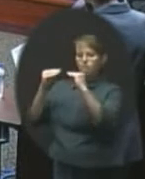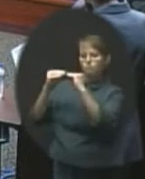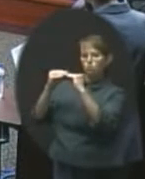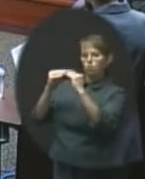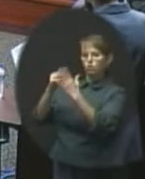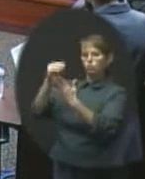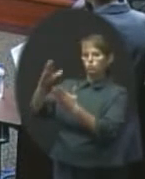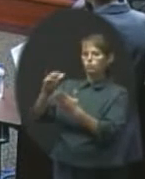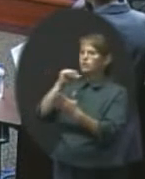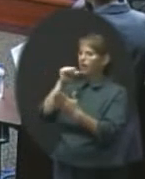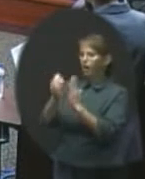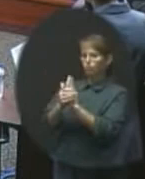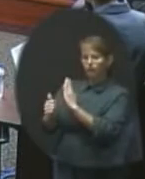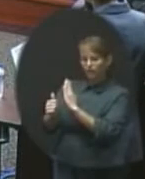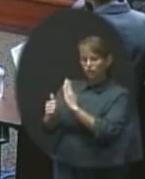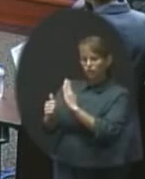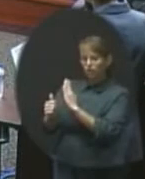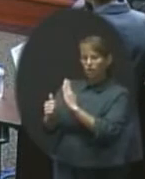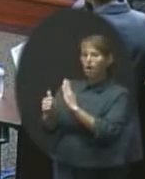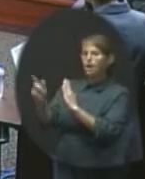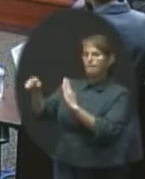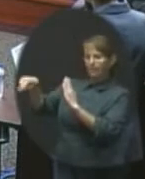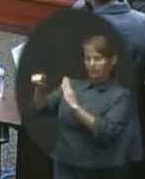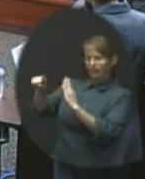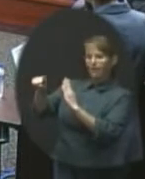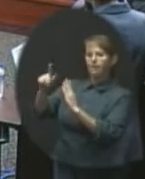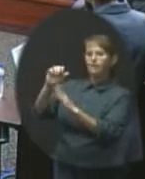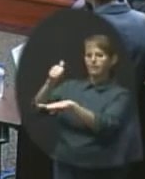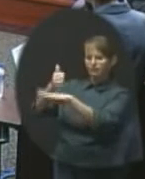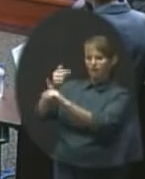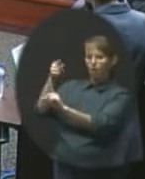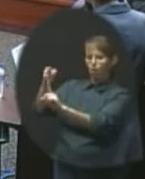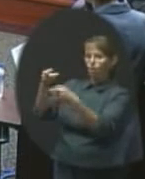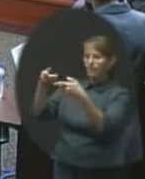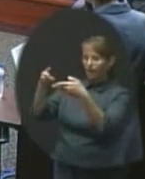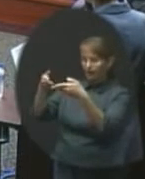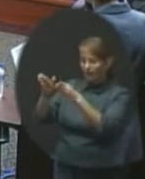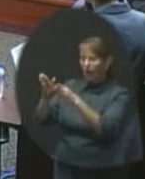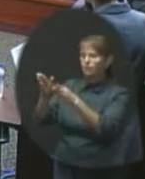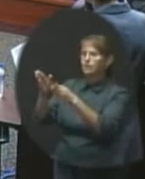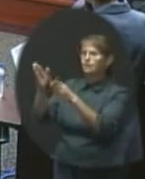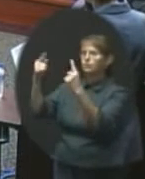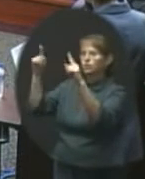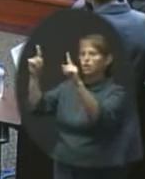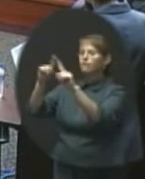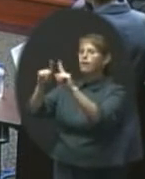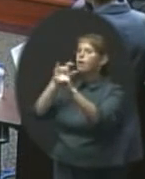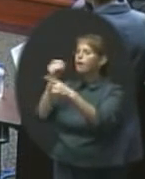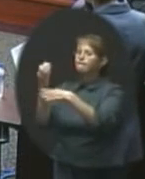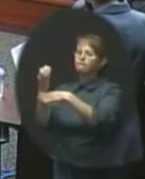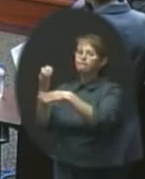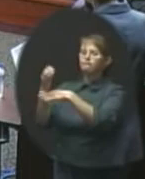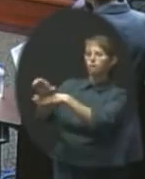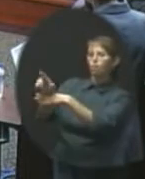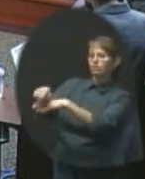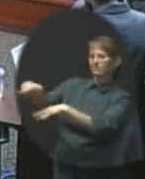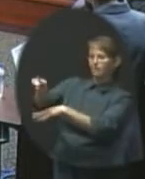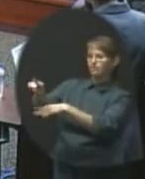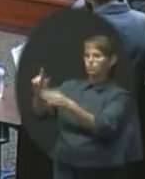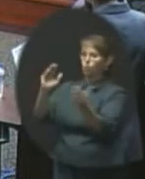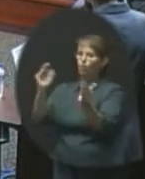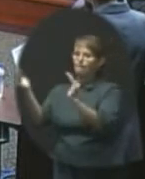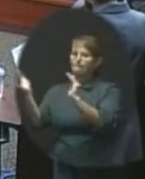allows them to achieve, mm-hmm. but doesn't force them to be compared to the rigorous performance that